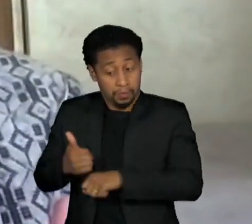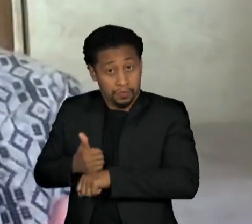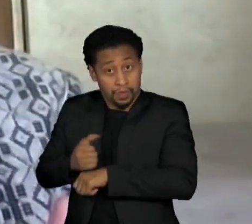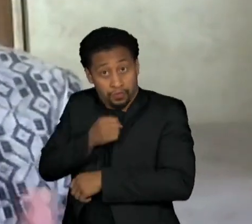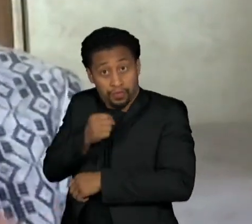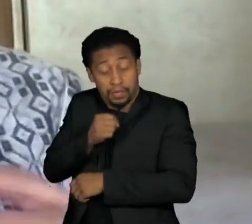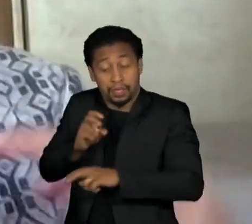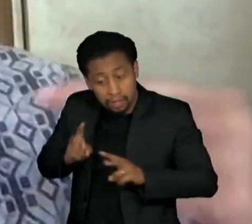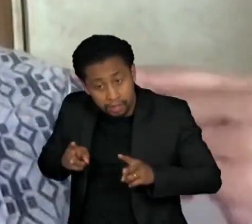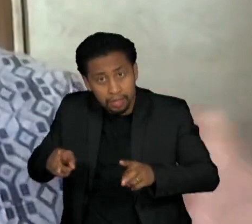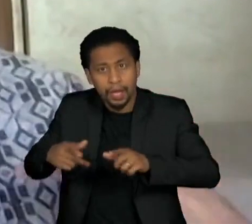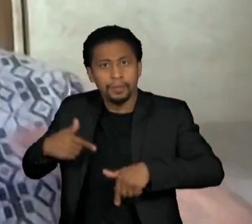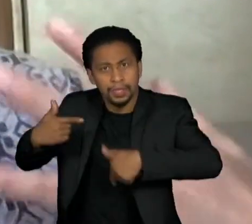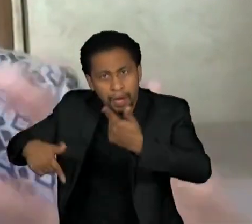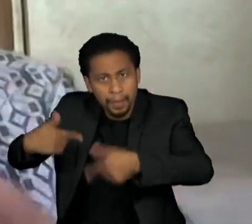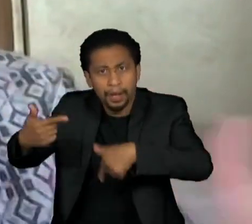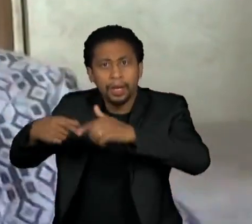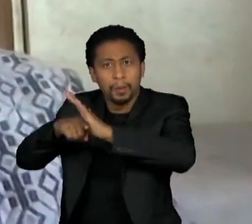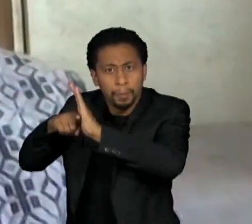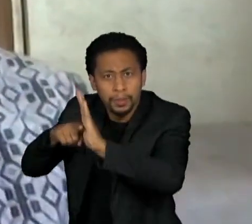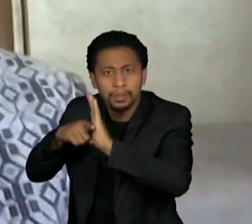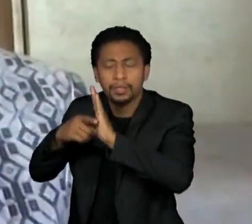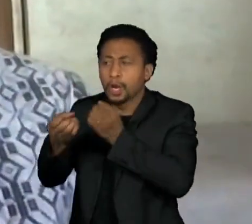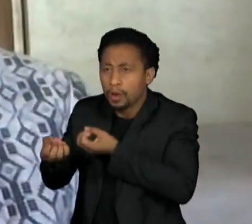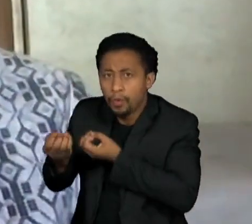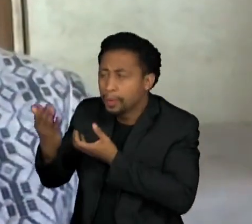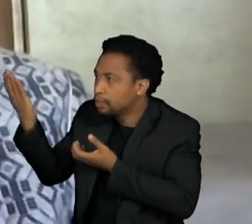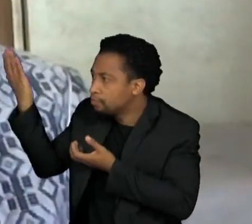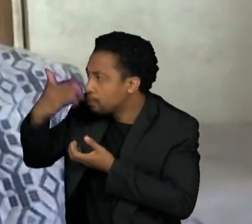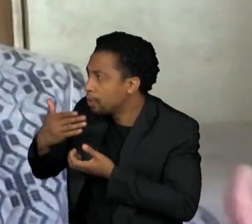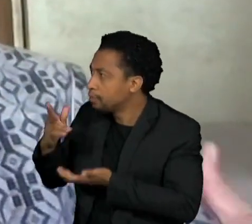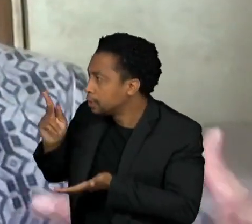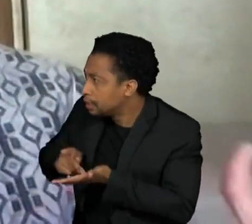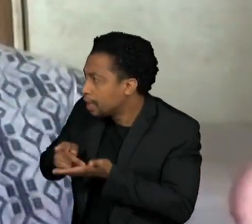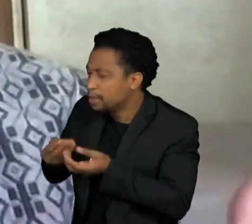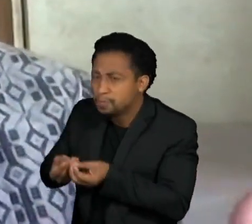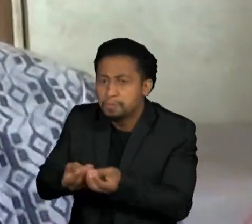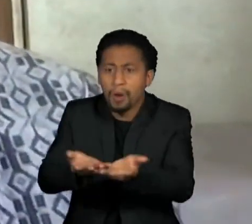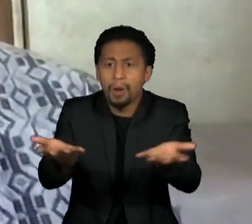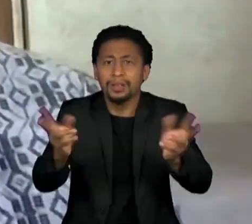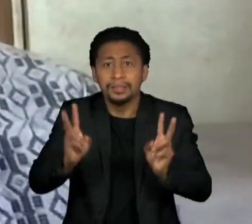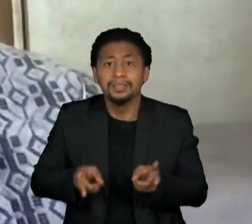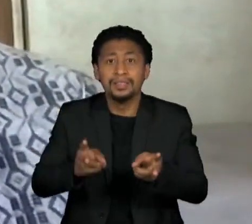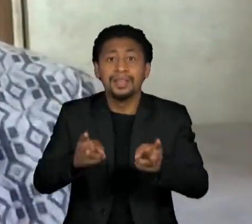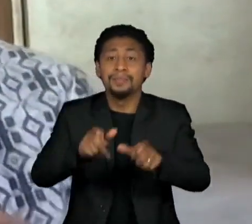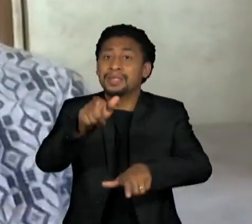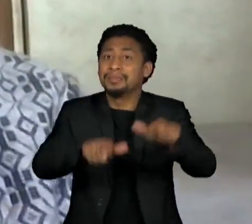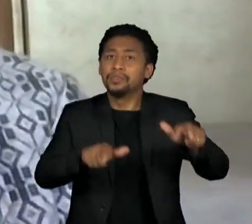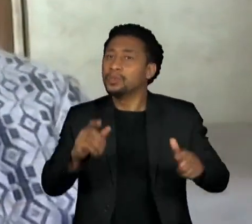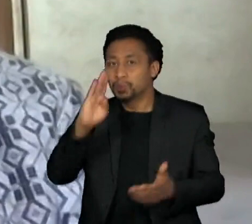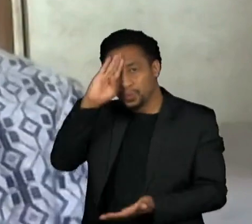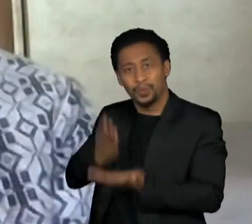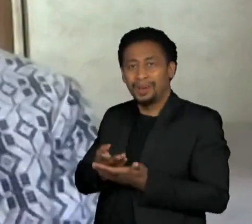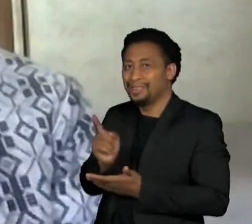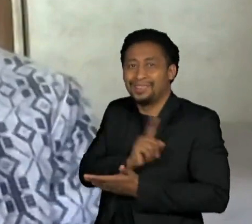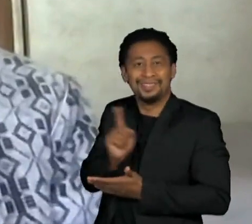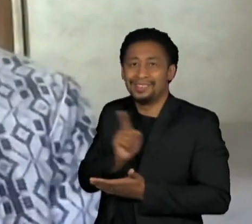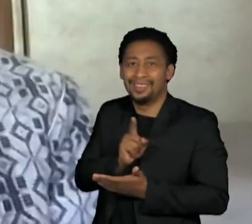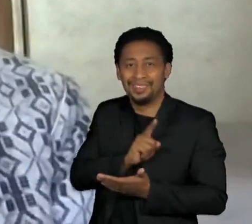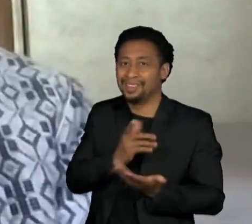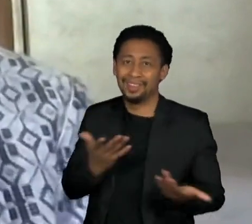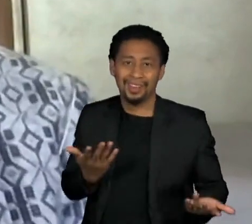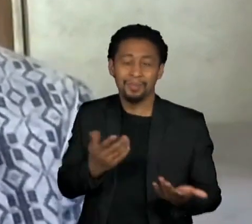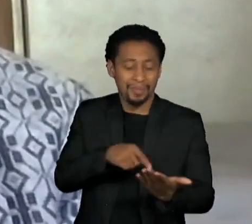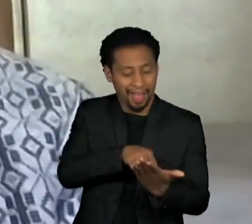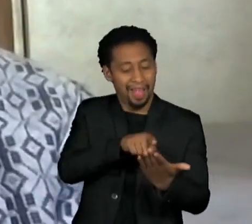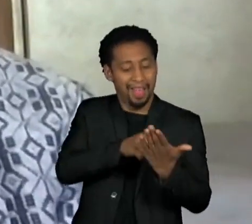our jobs. And yet the people who used to be our audience are being inflamed by the toxic